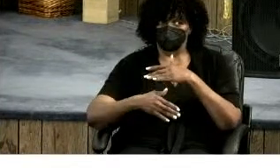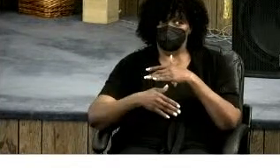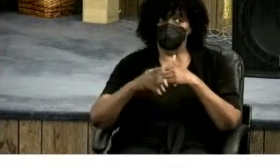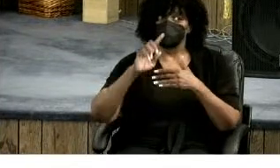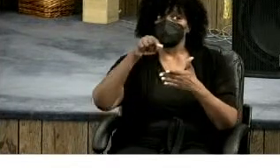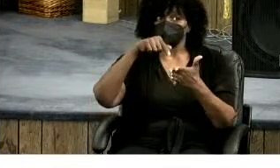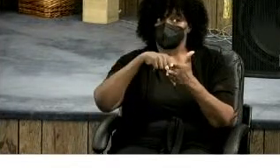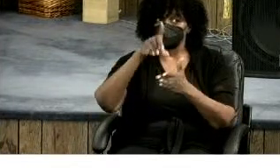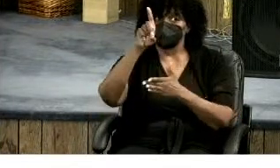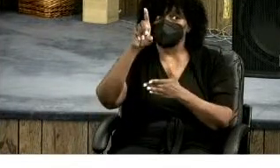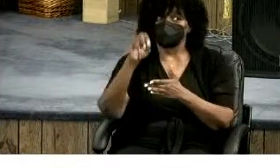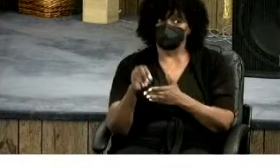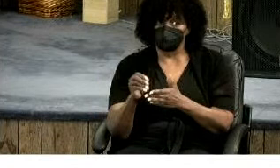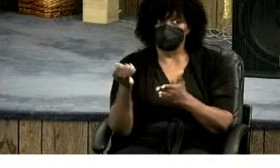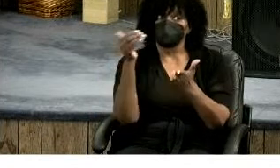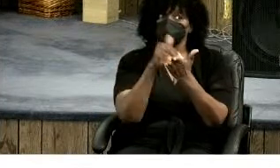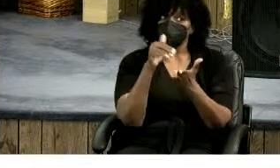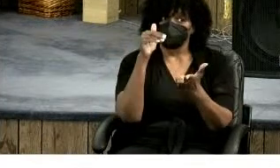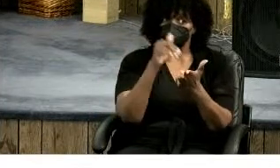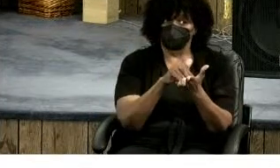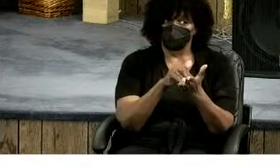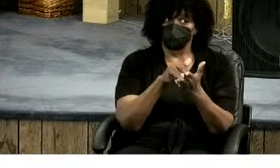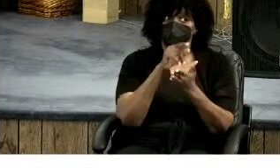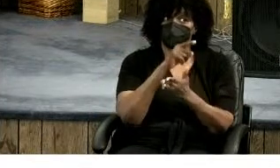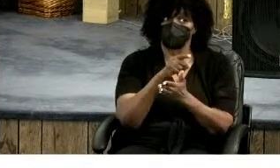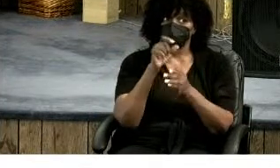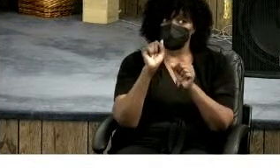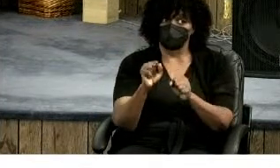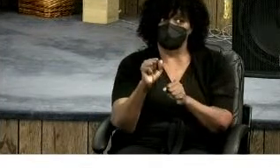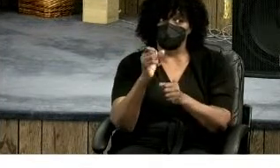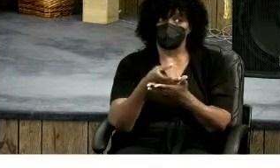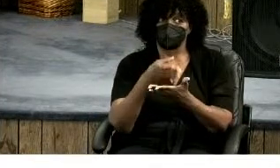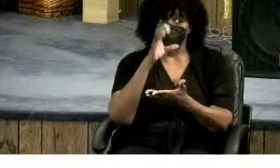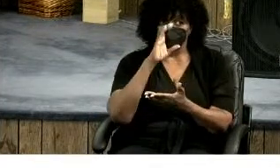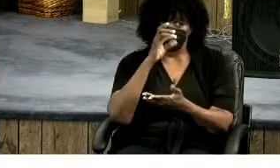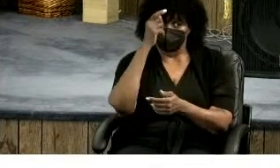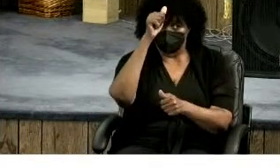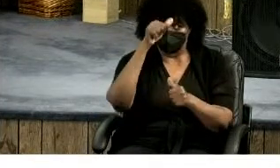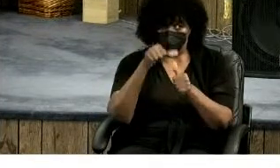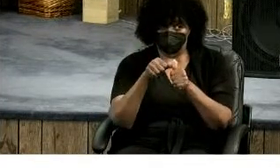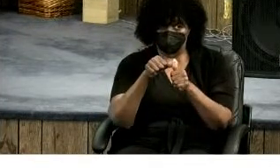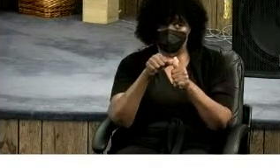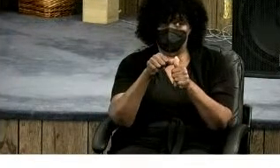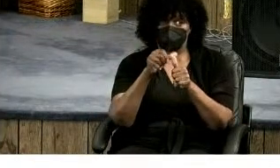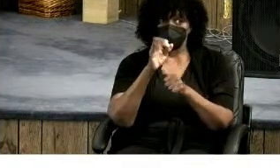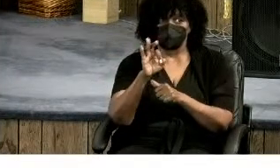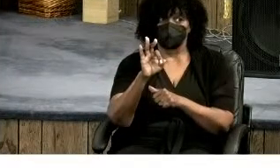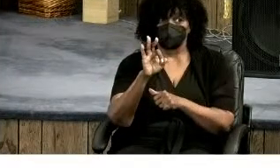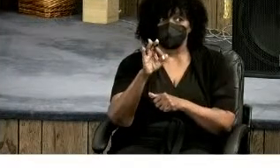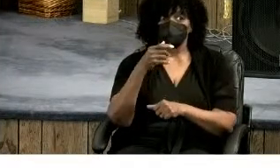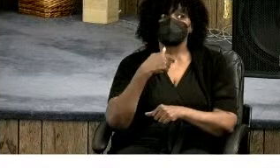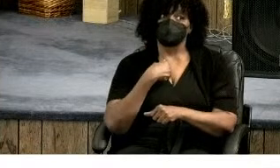do ye as oft as ye drink it, in remembrance of me."